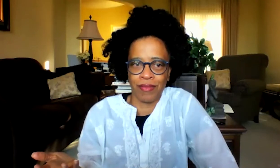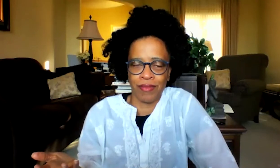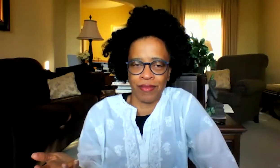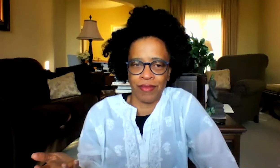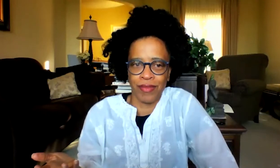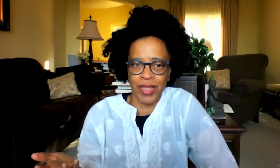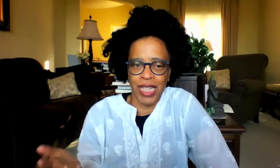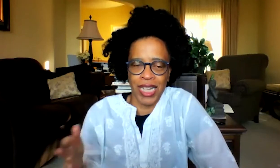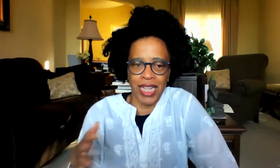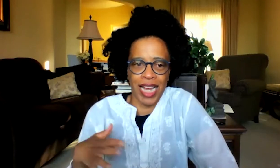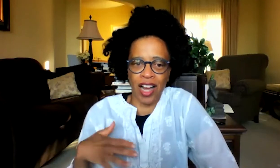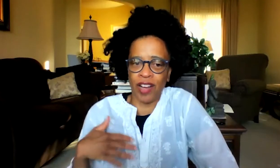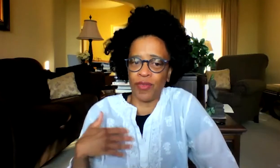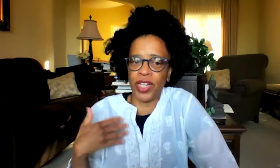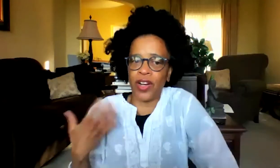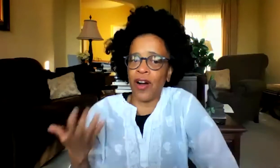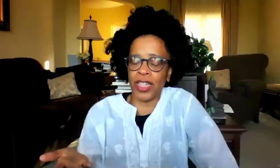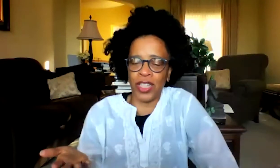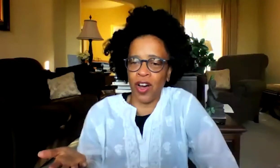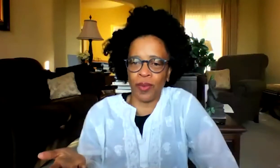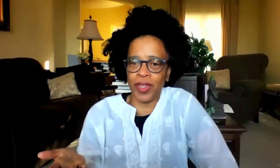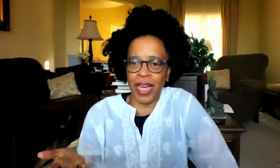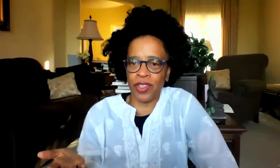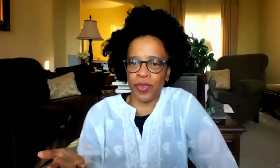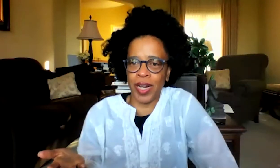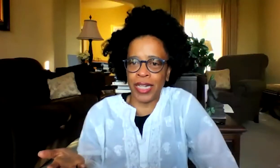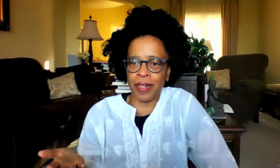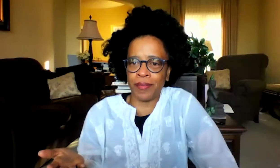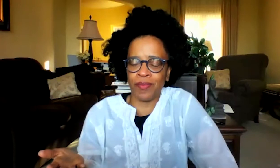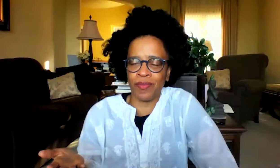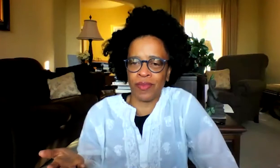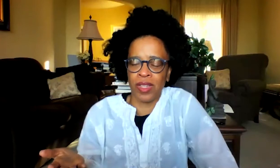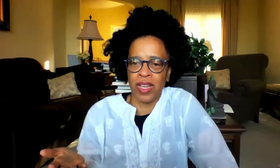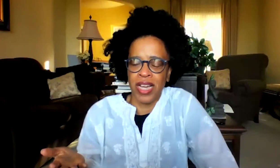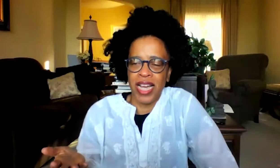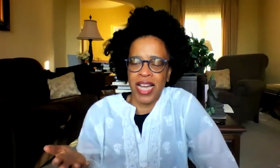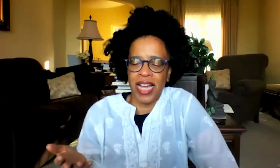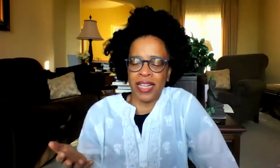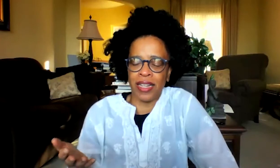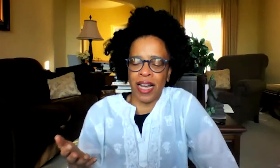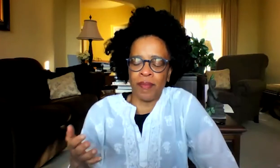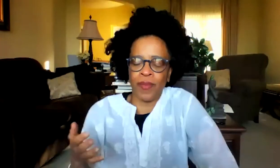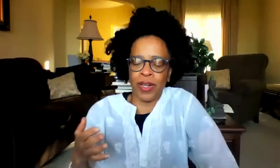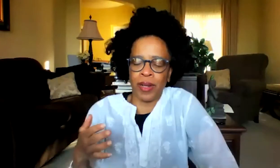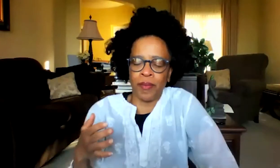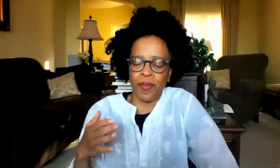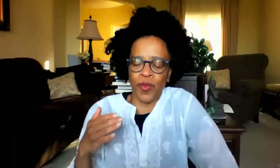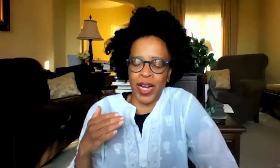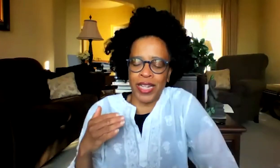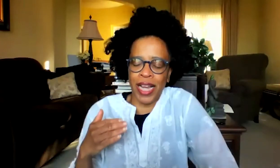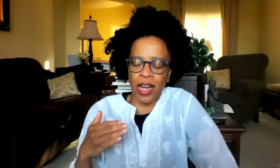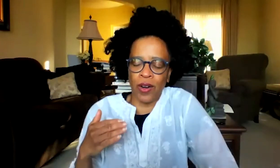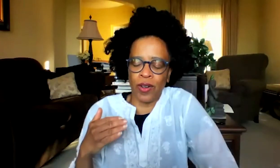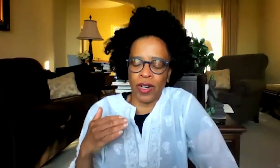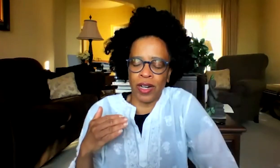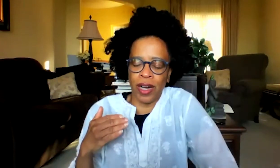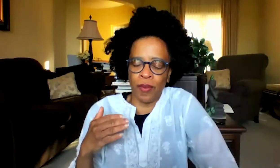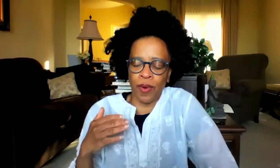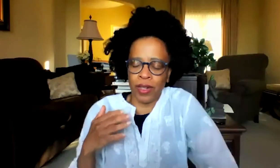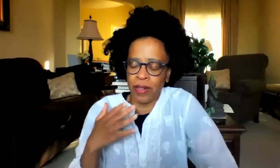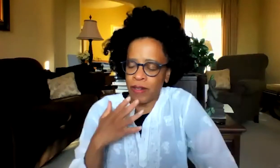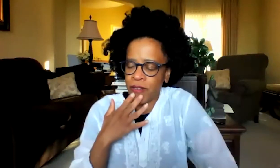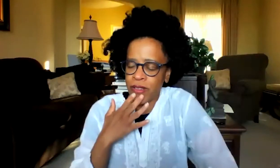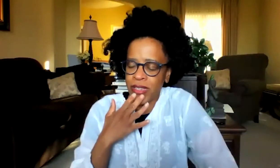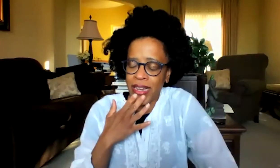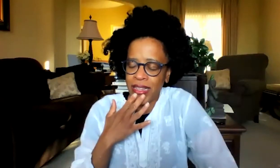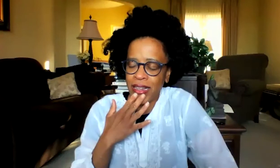And how have we gone along with that training And right now, I